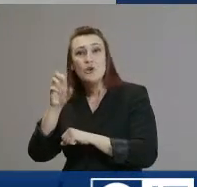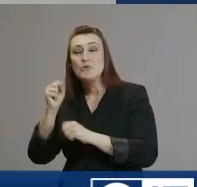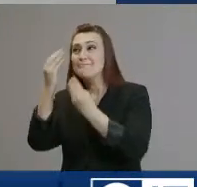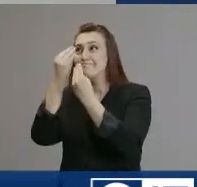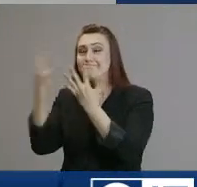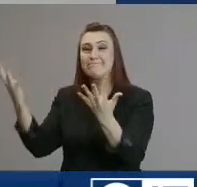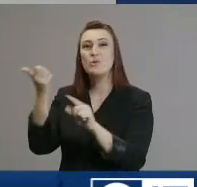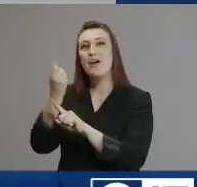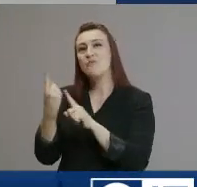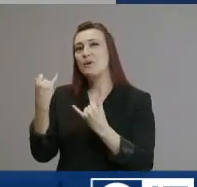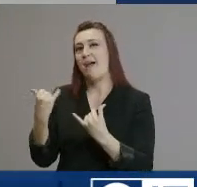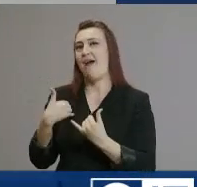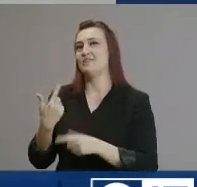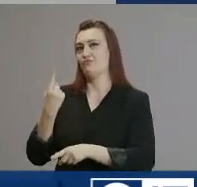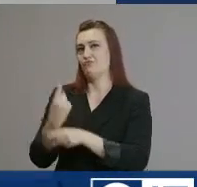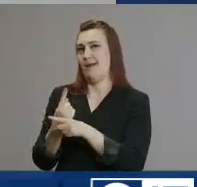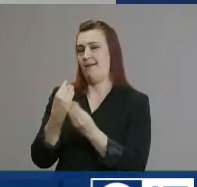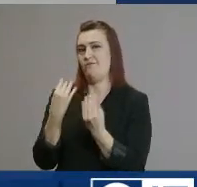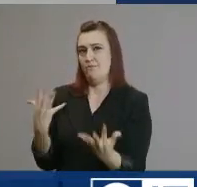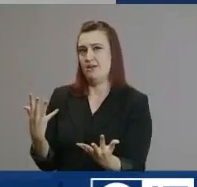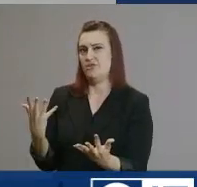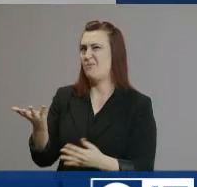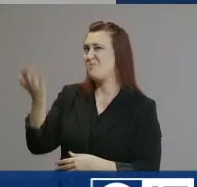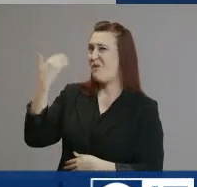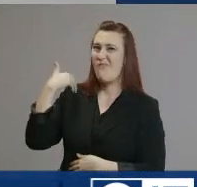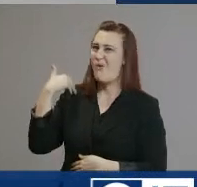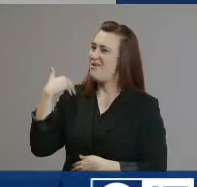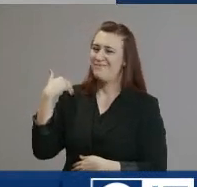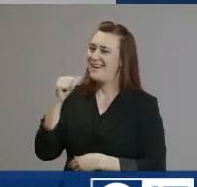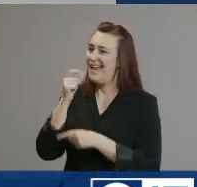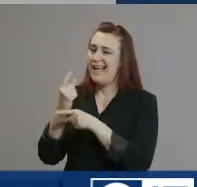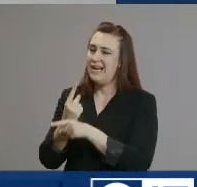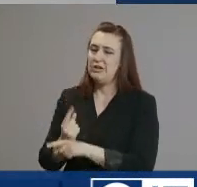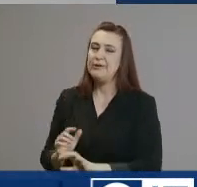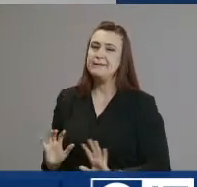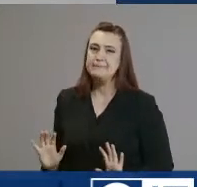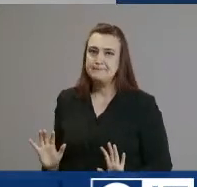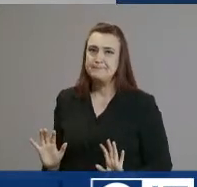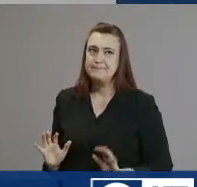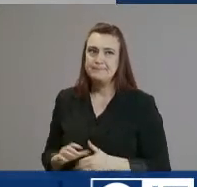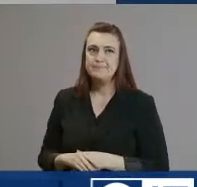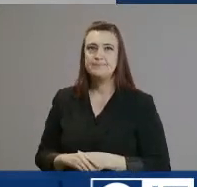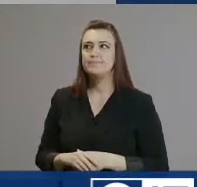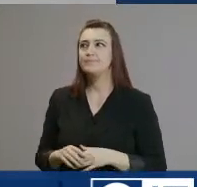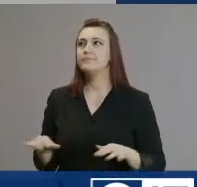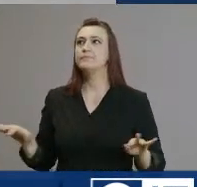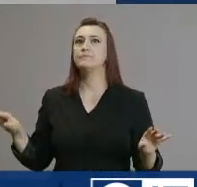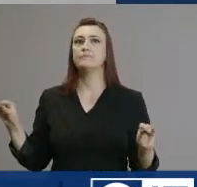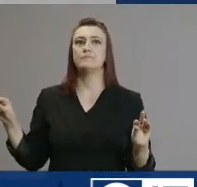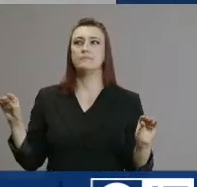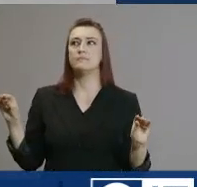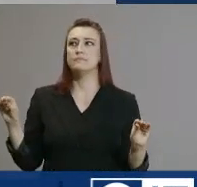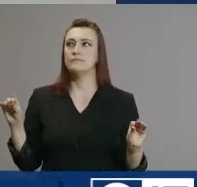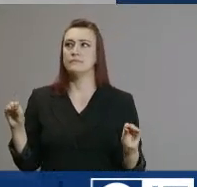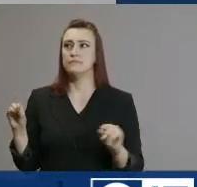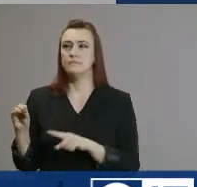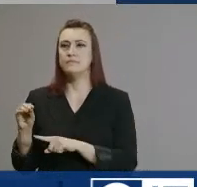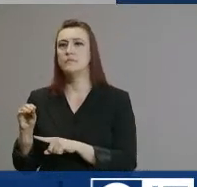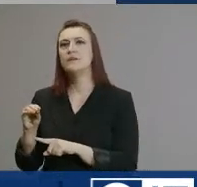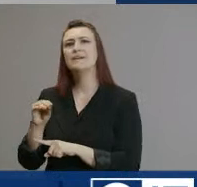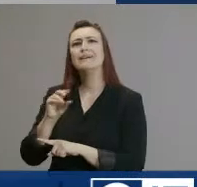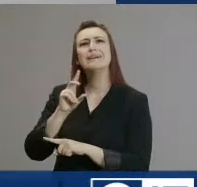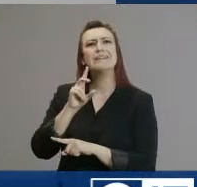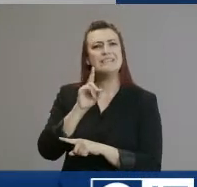everyone today knows that Arizona has hospital capacity. Did you solicit the letter? We've got the